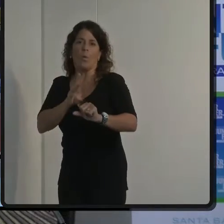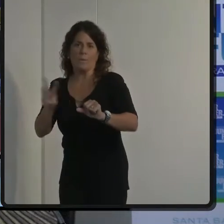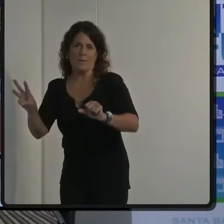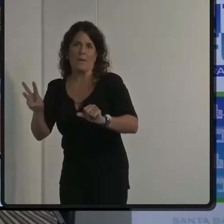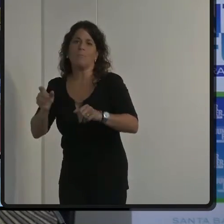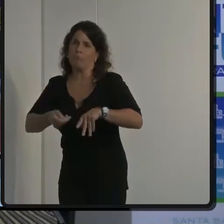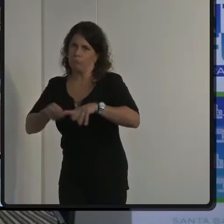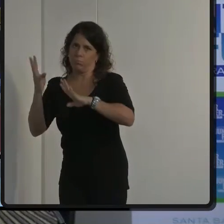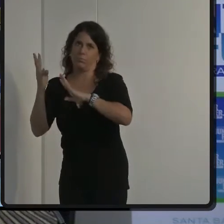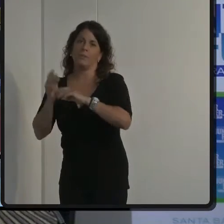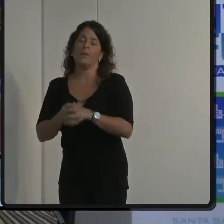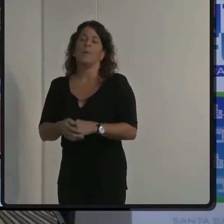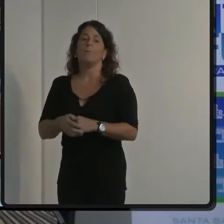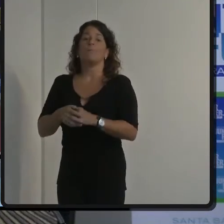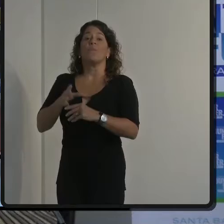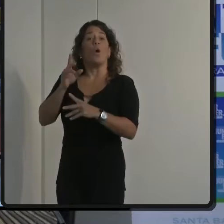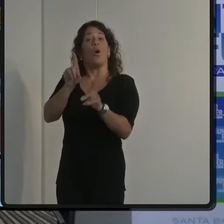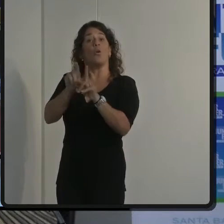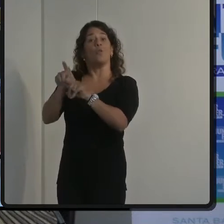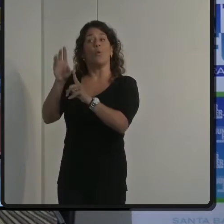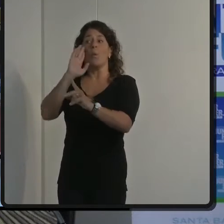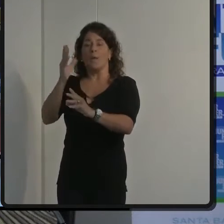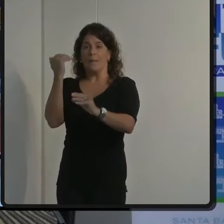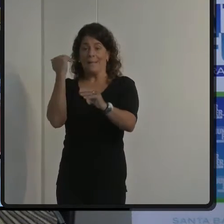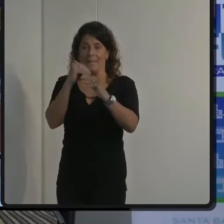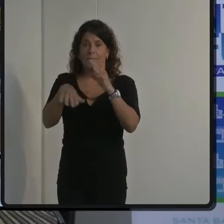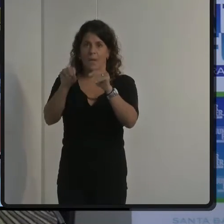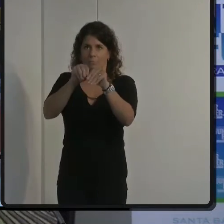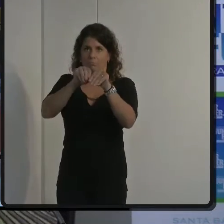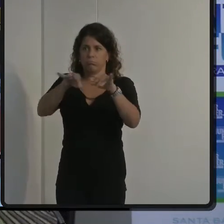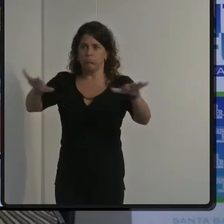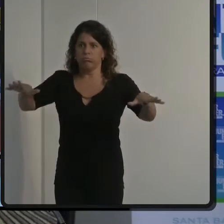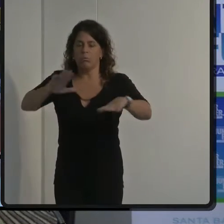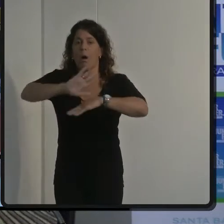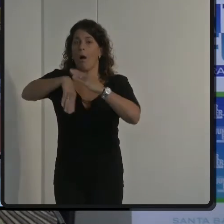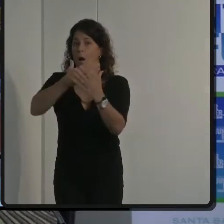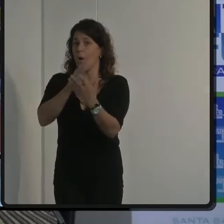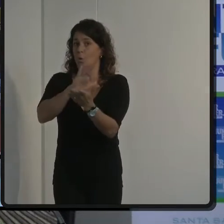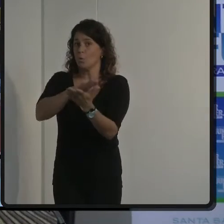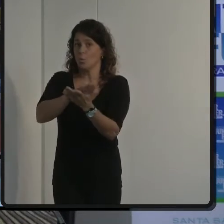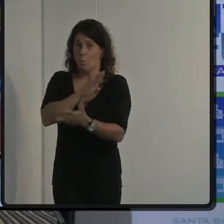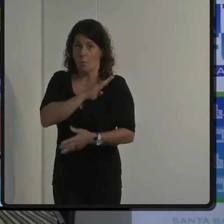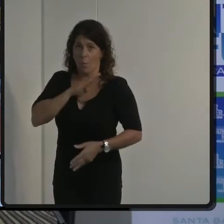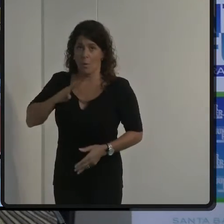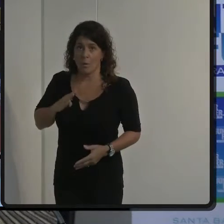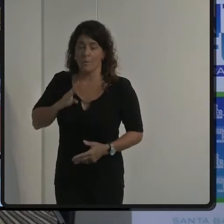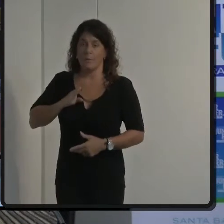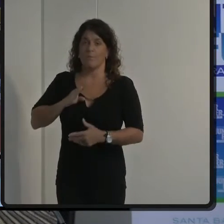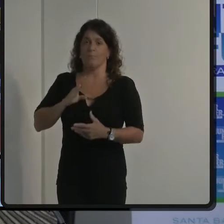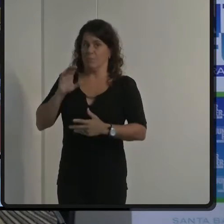out per email to all school boards in the county. And